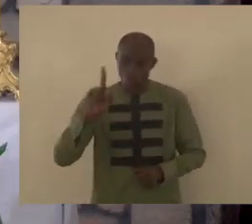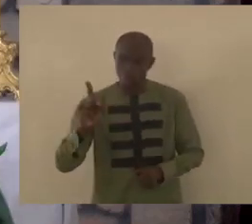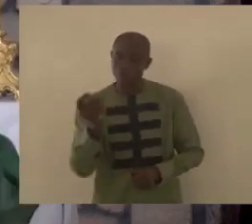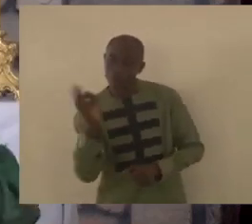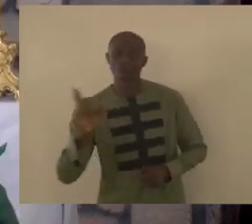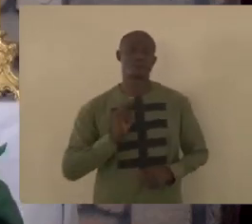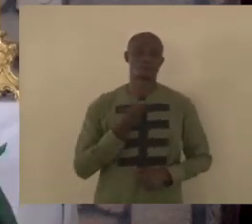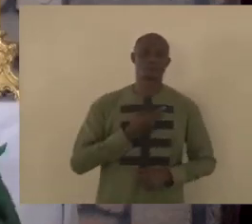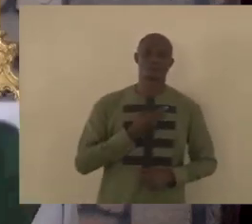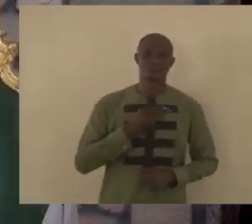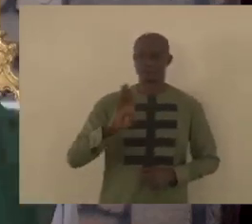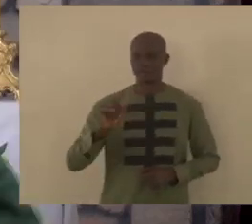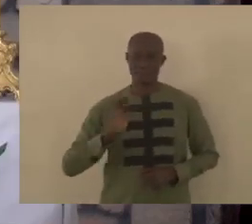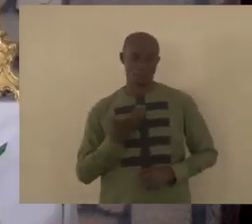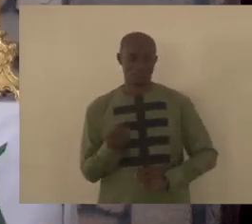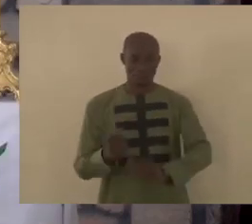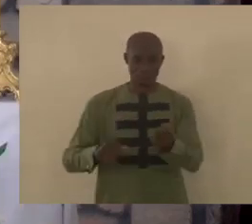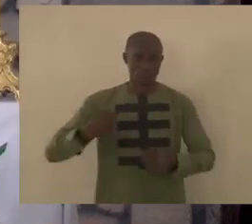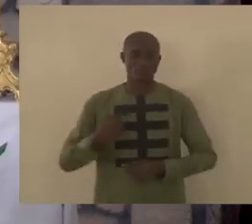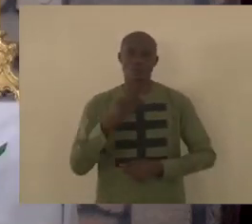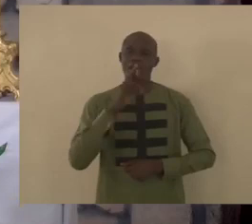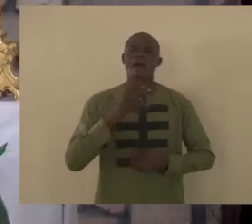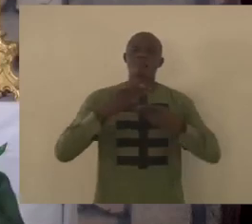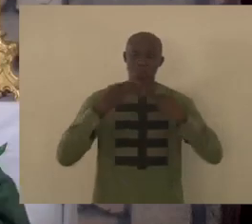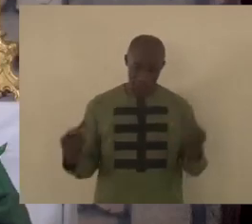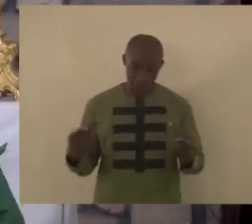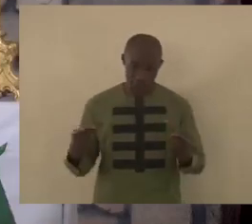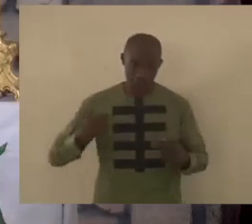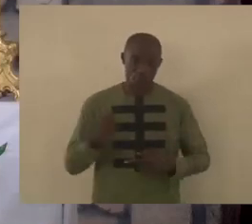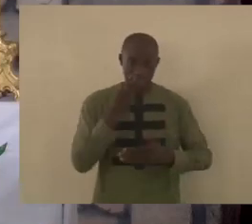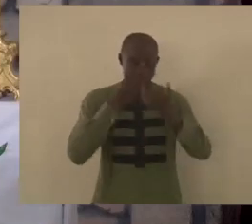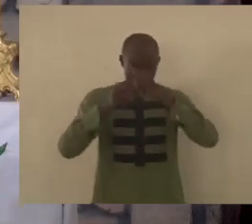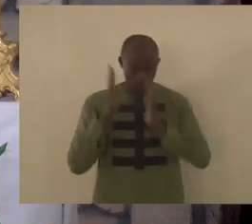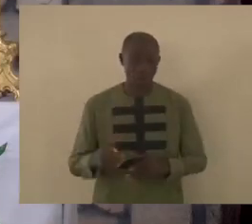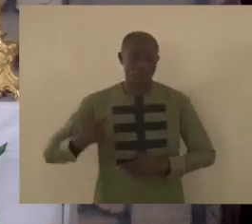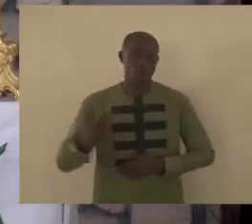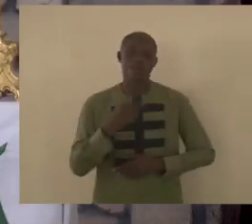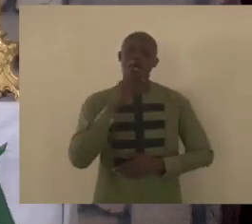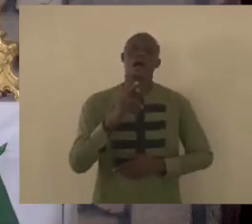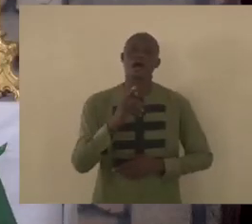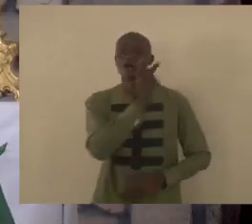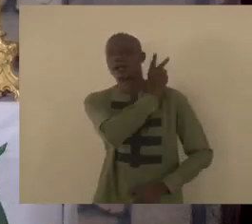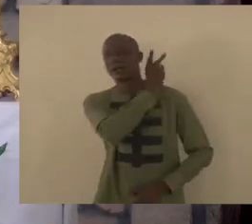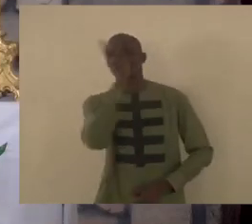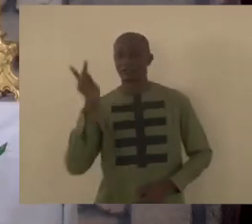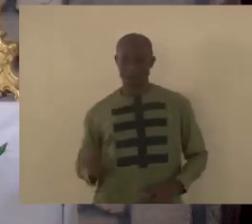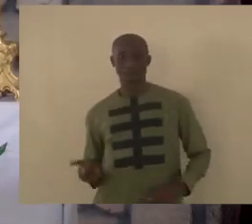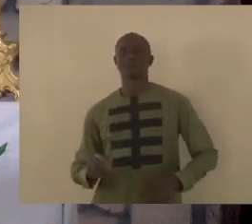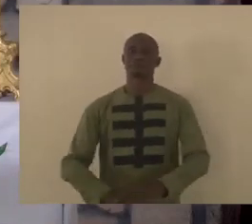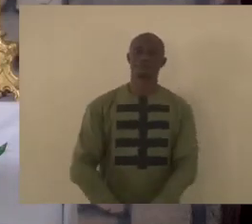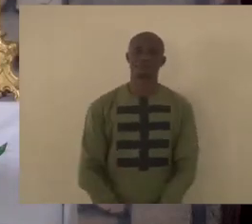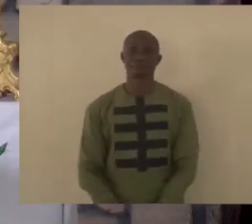and every one of us because by virtue of our baptism, we are priests, we are prophets, and we are...